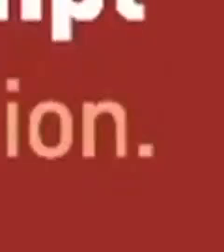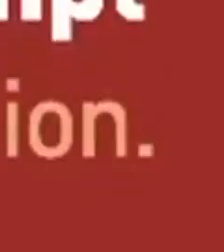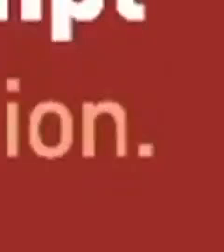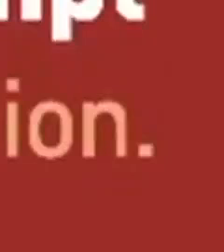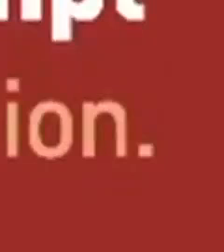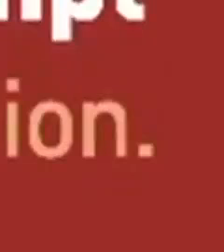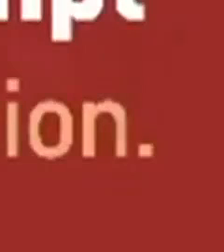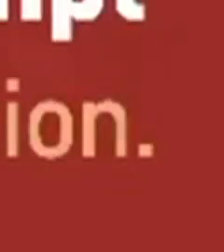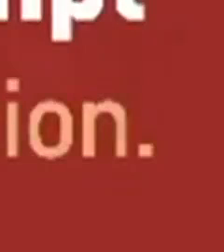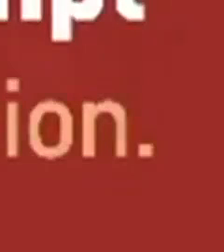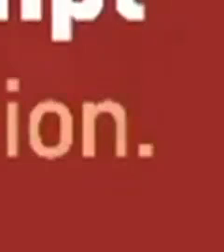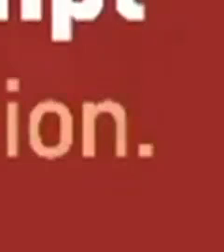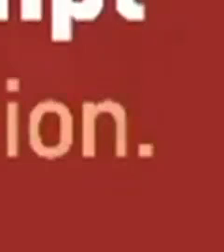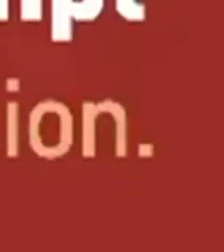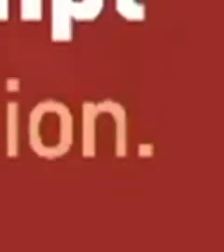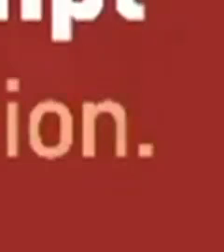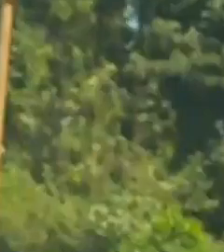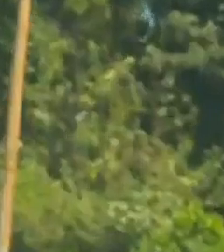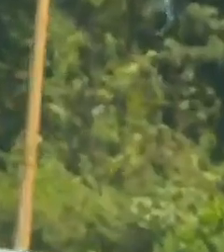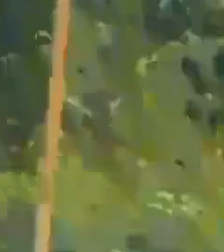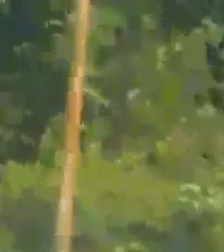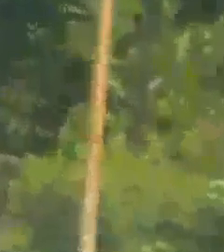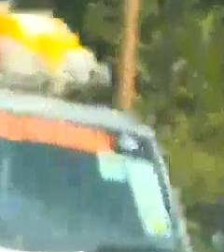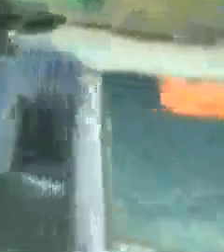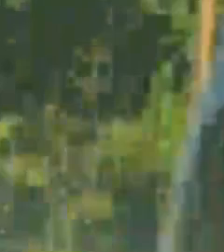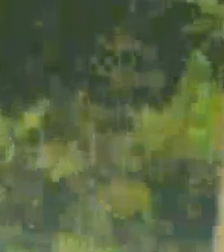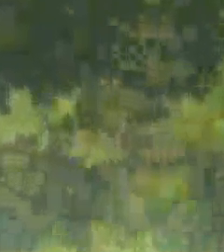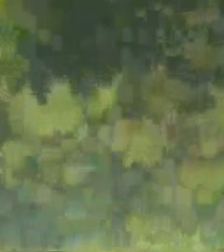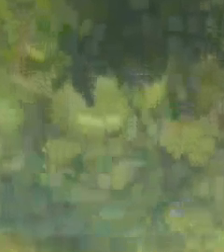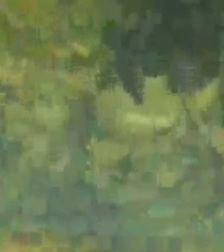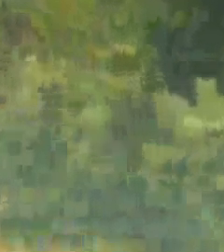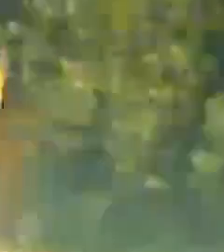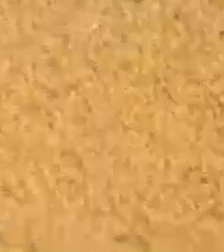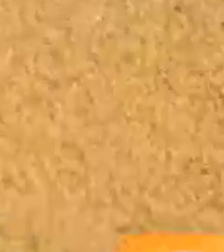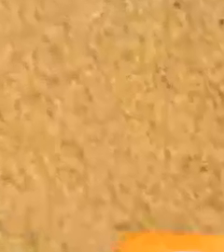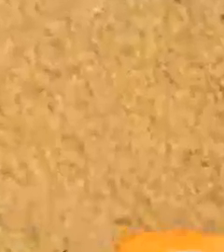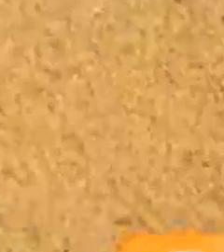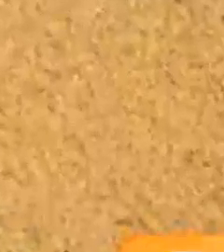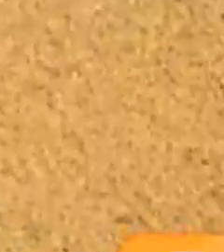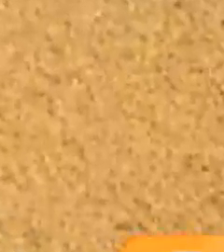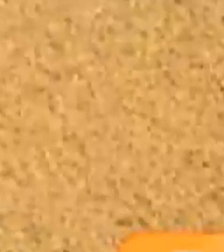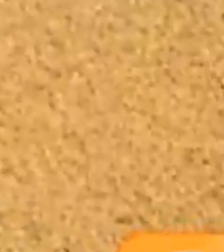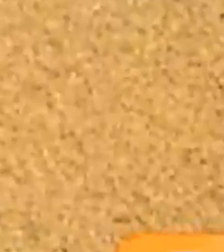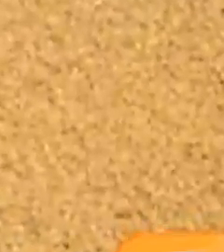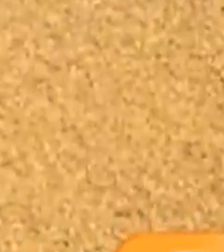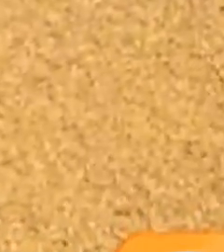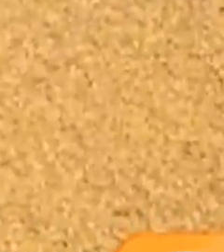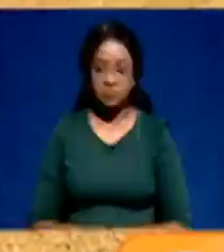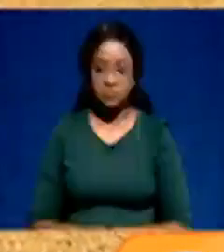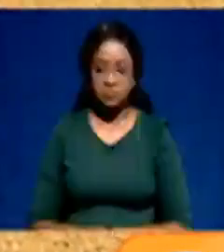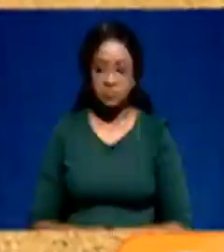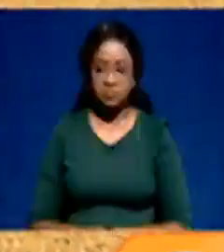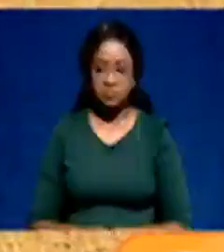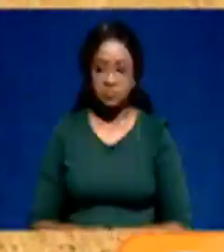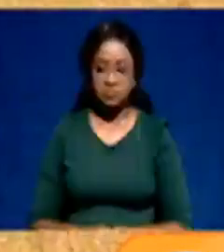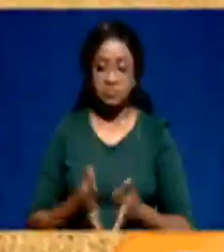the Ustika prompt and complete your transaction. Driving along the Mwea Embu Highway, one might easily mistake these roadside